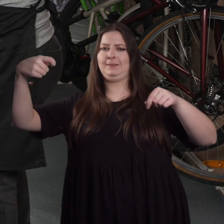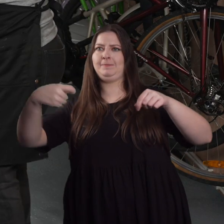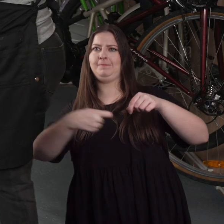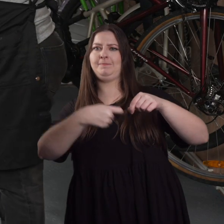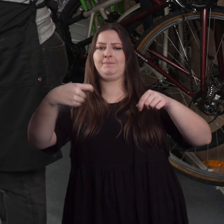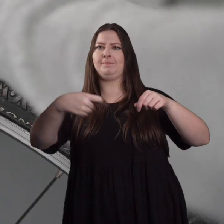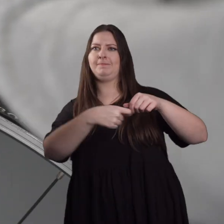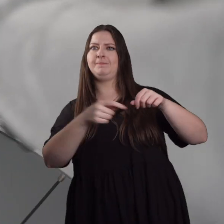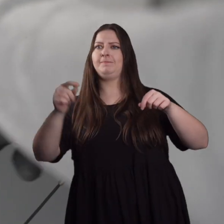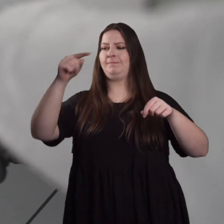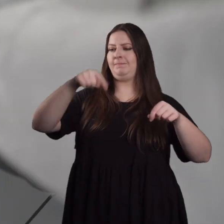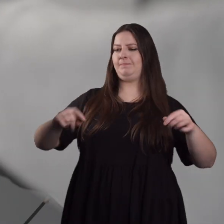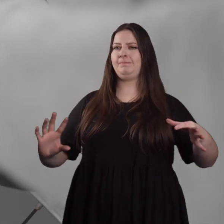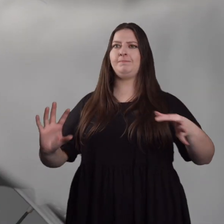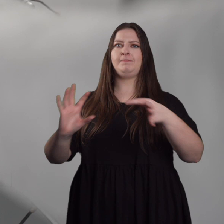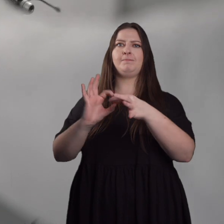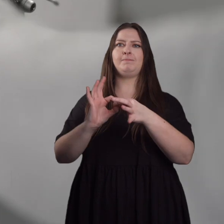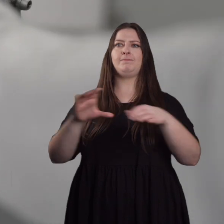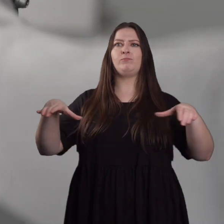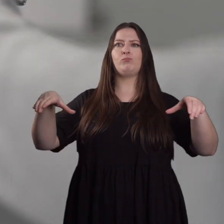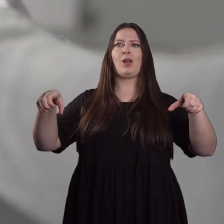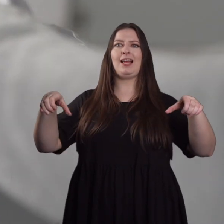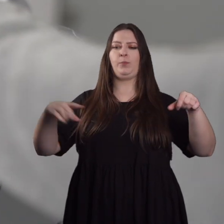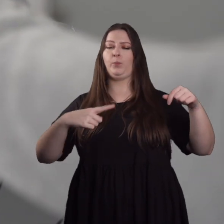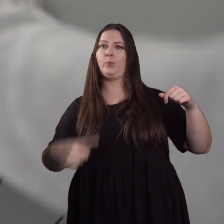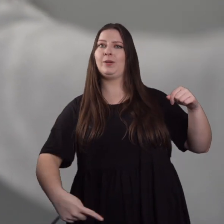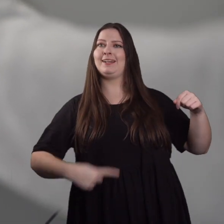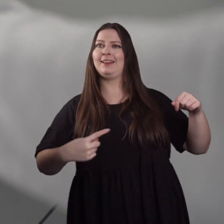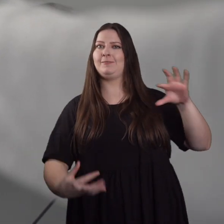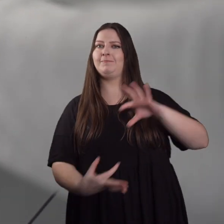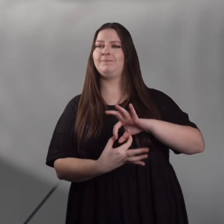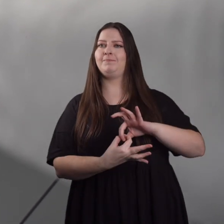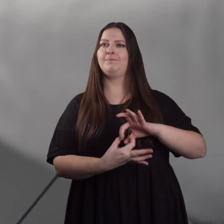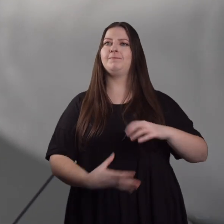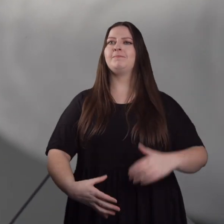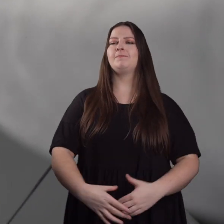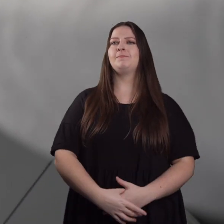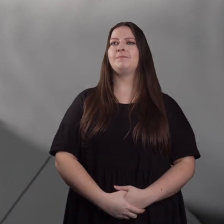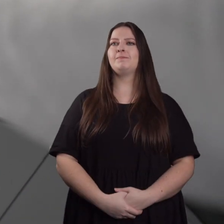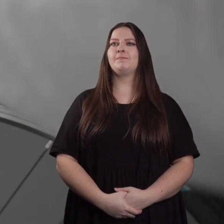Don't forget to connect the brakes.